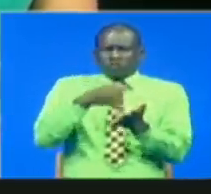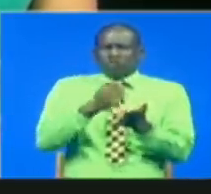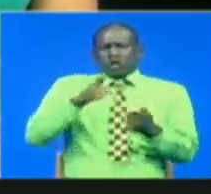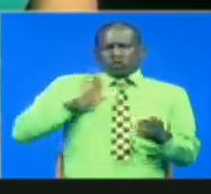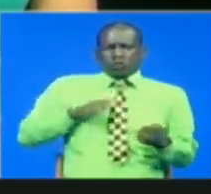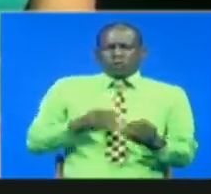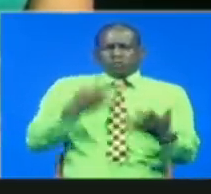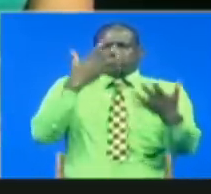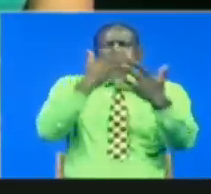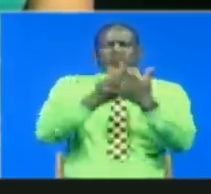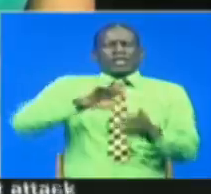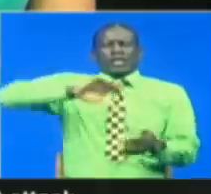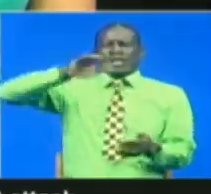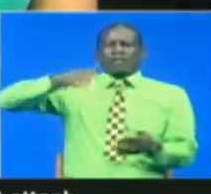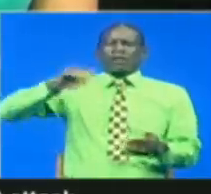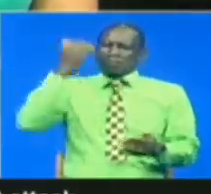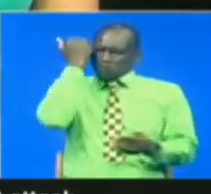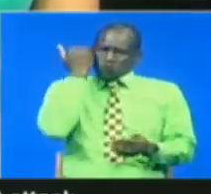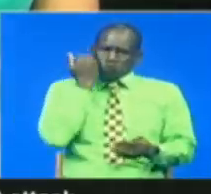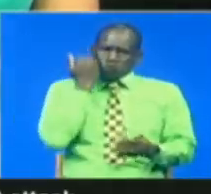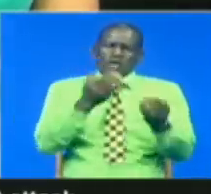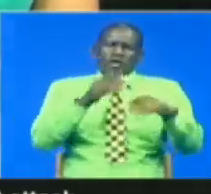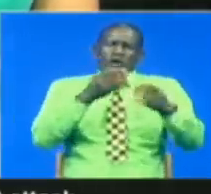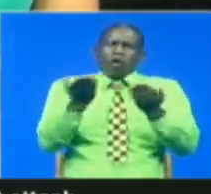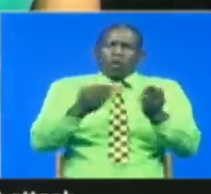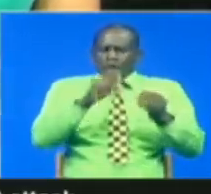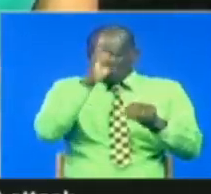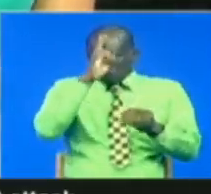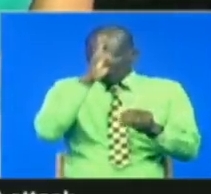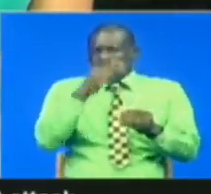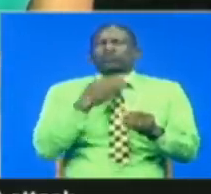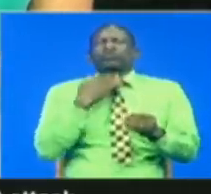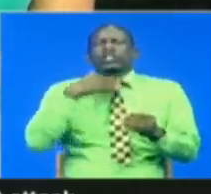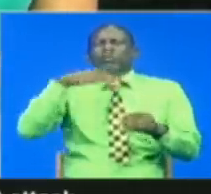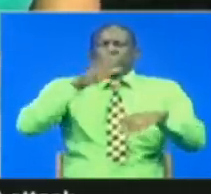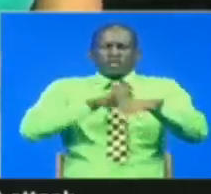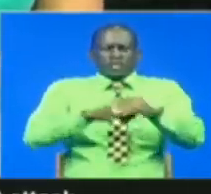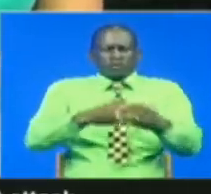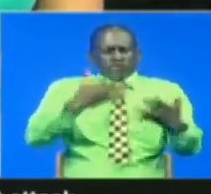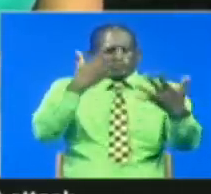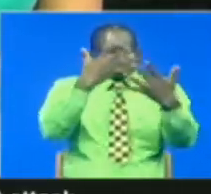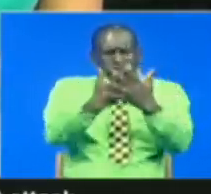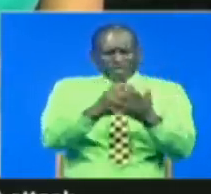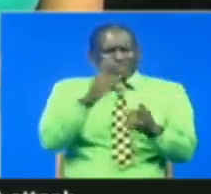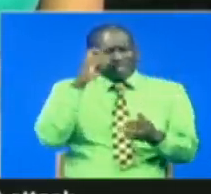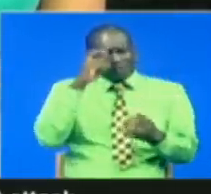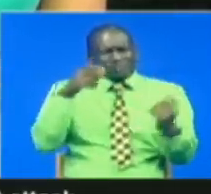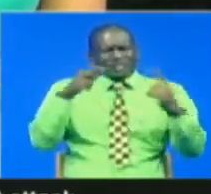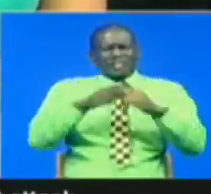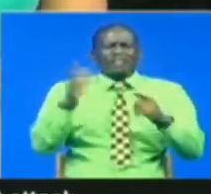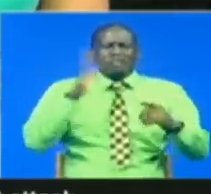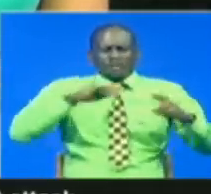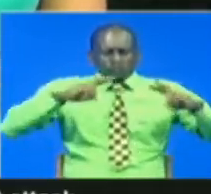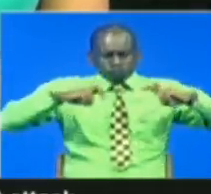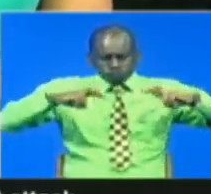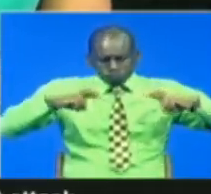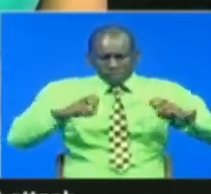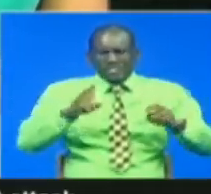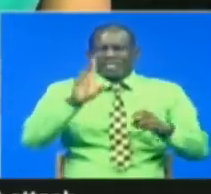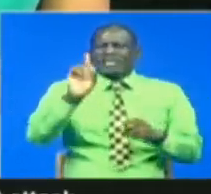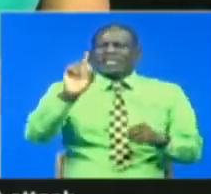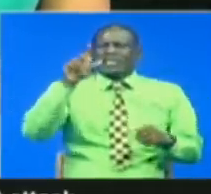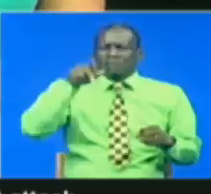Law Courts, where detectives sought more time to hold the suspects longer in order to complete their probe. The director of